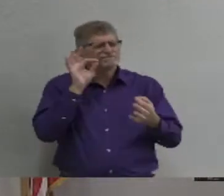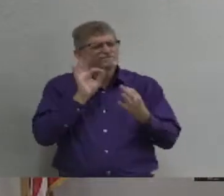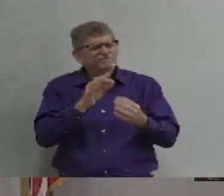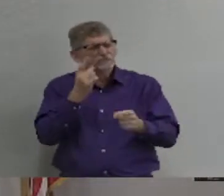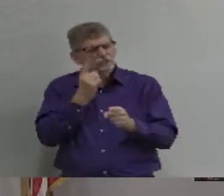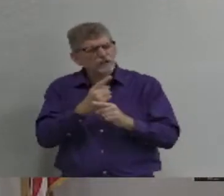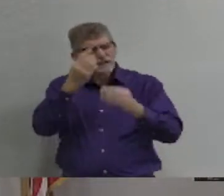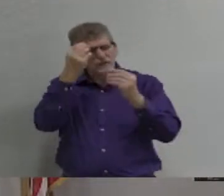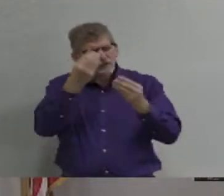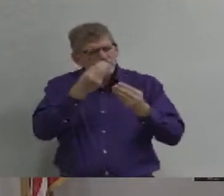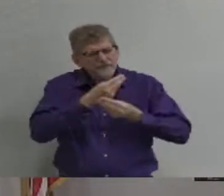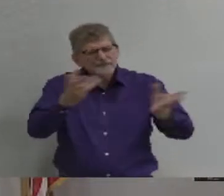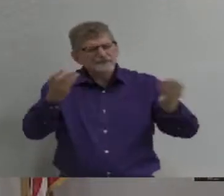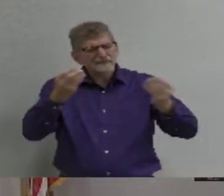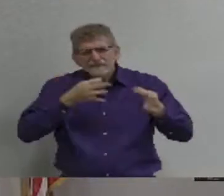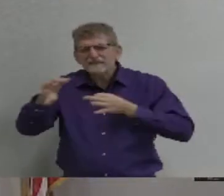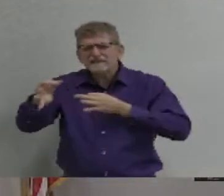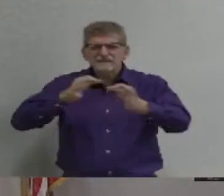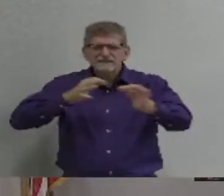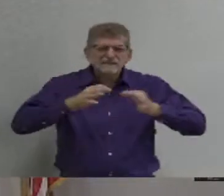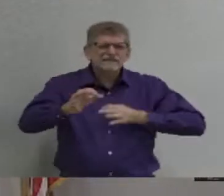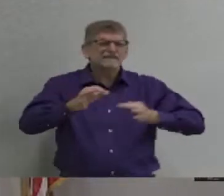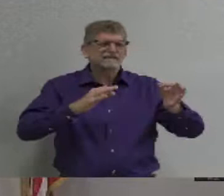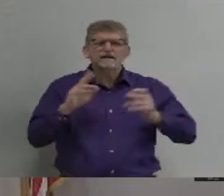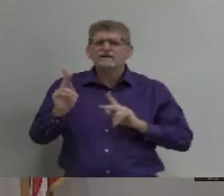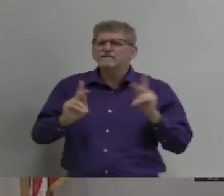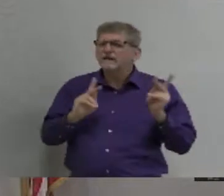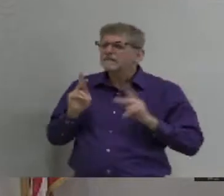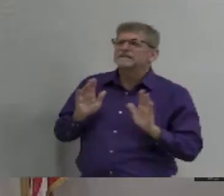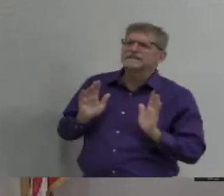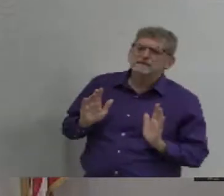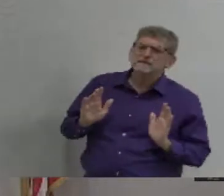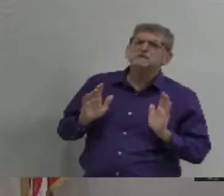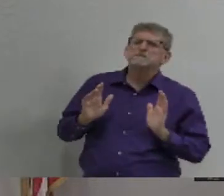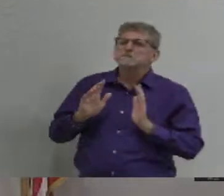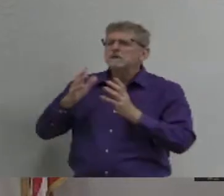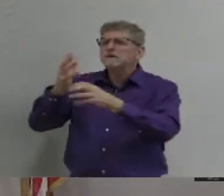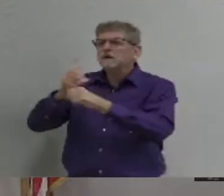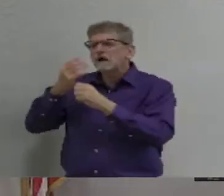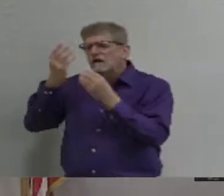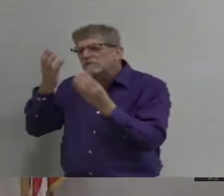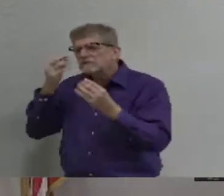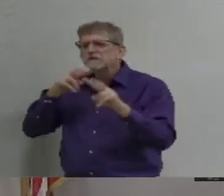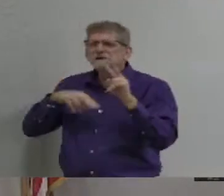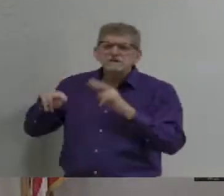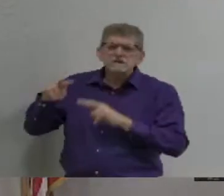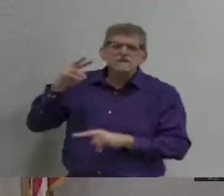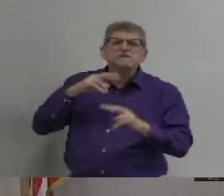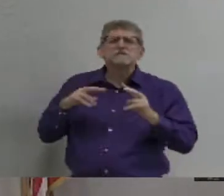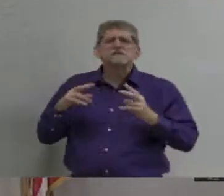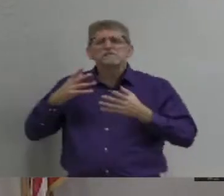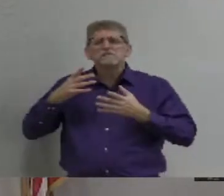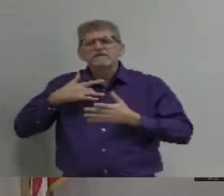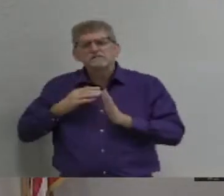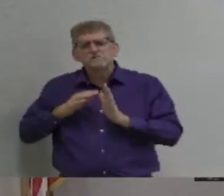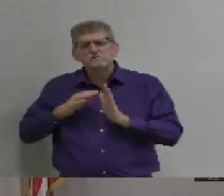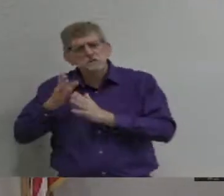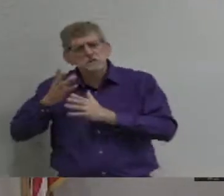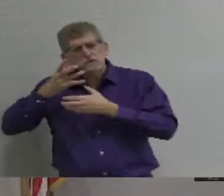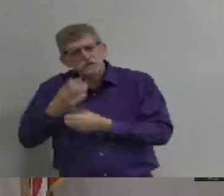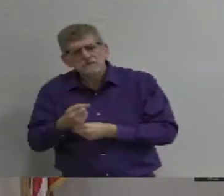vaccines, making sure that people are getting their information from trusted, accurate